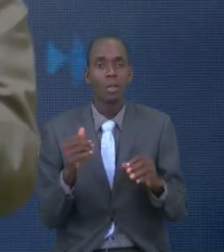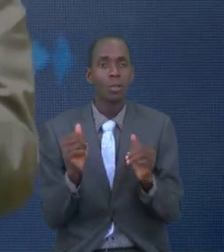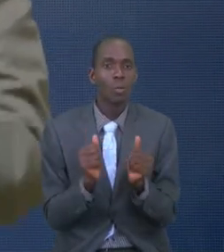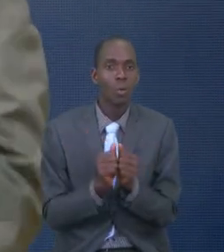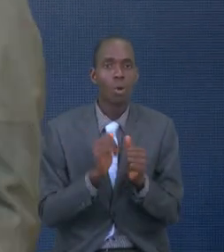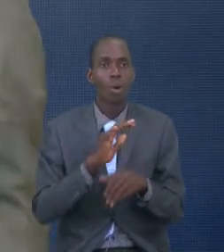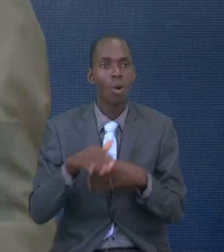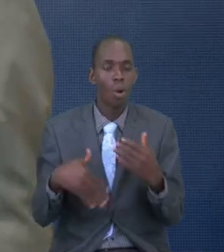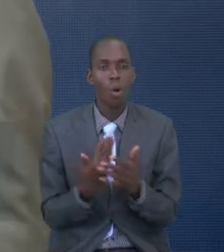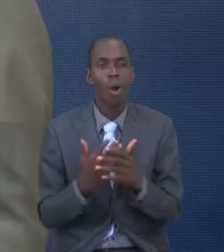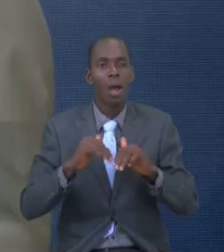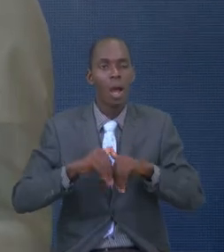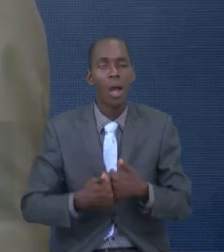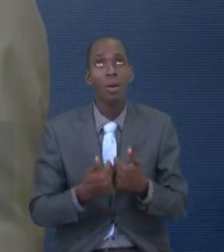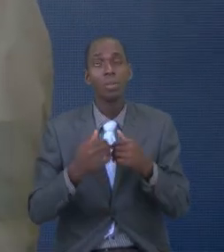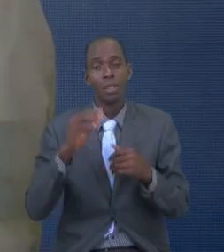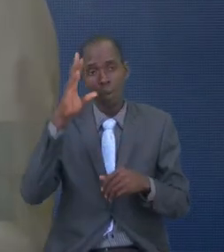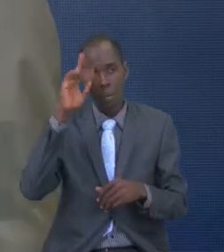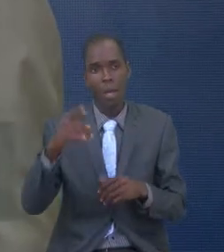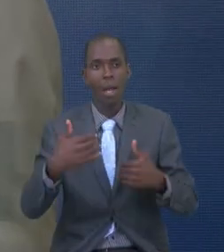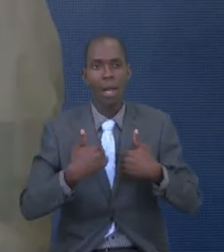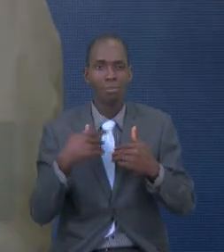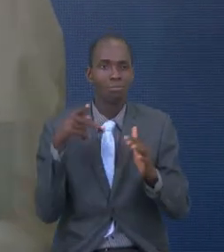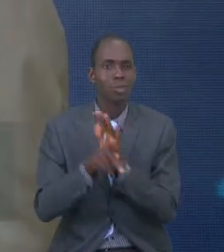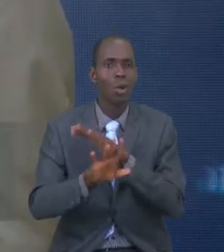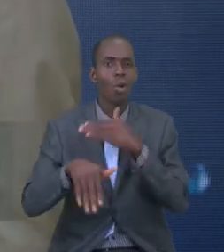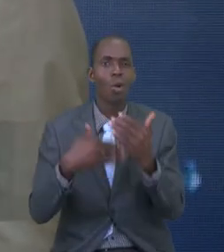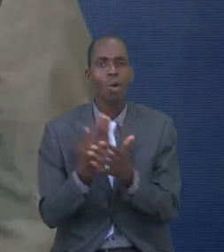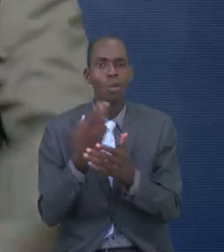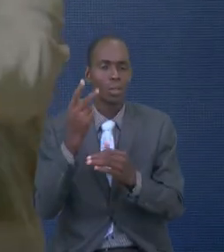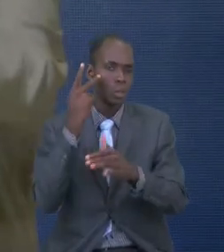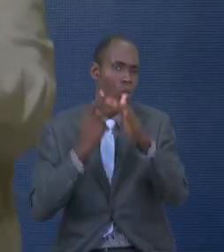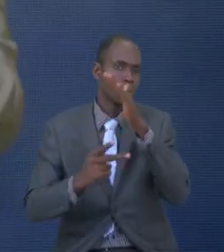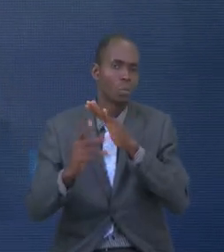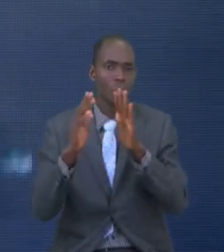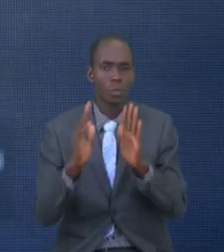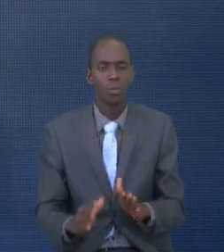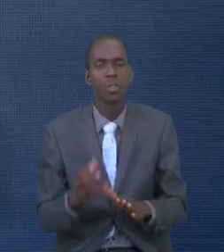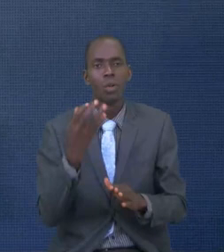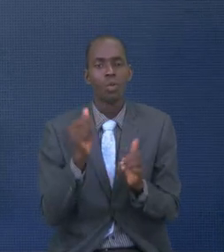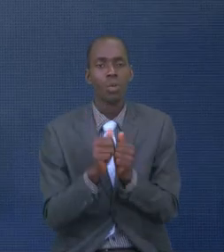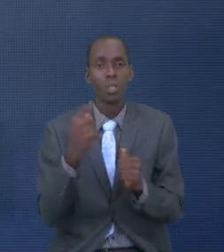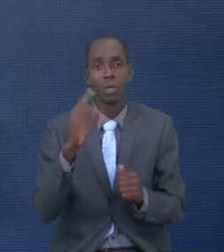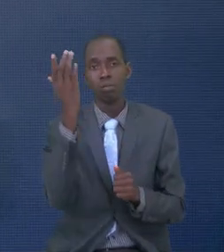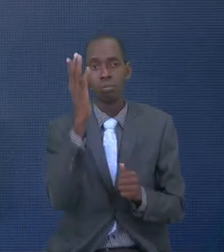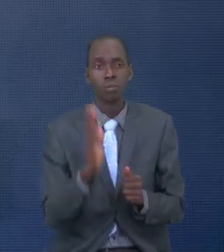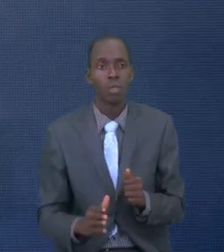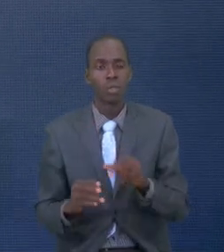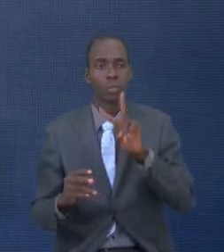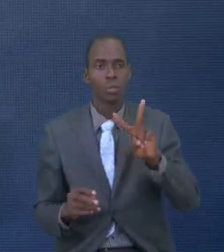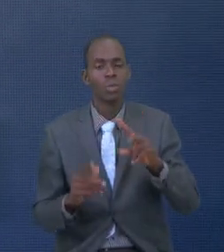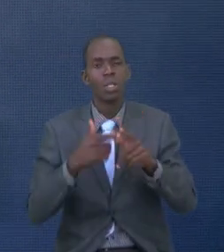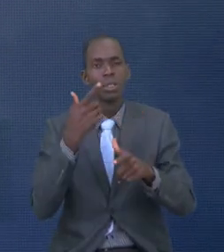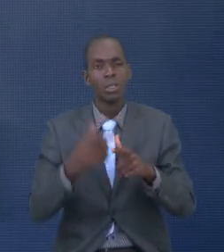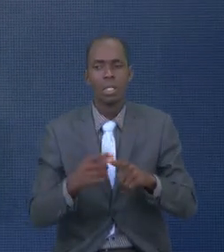how he had slain all the prophets of the sword. Then in verse 2, it says in verse